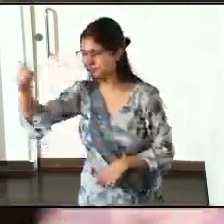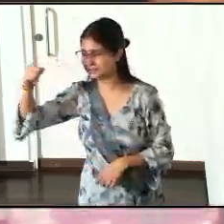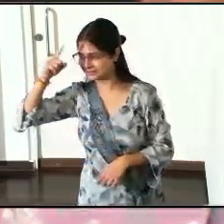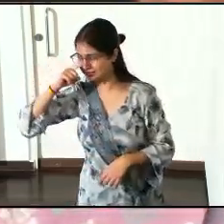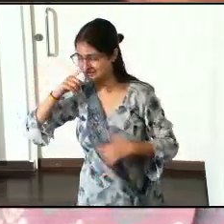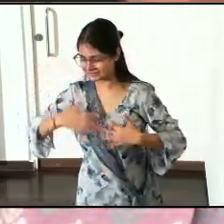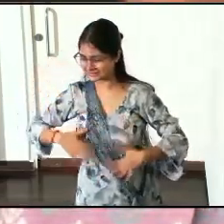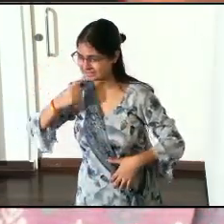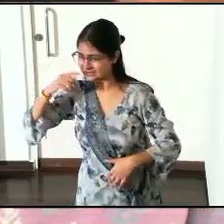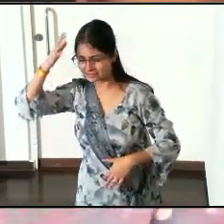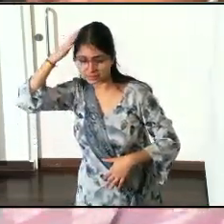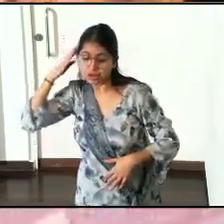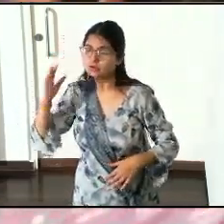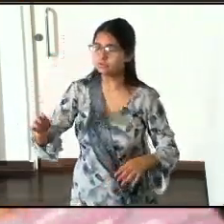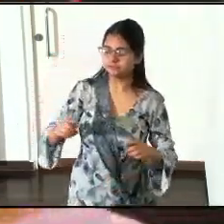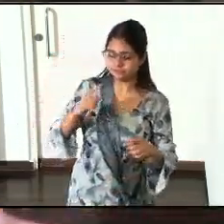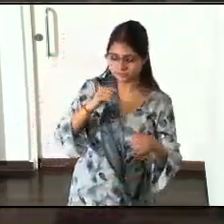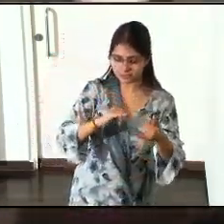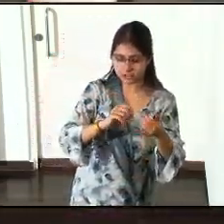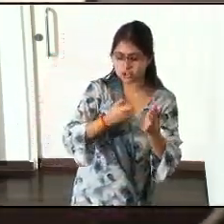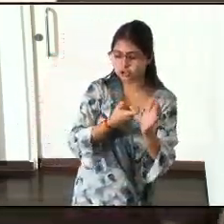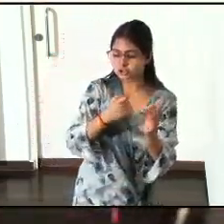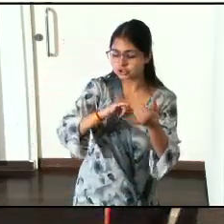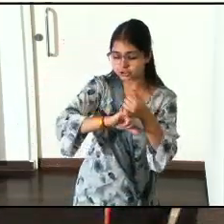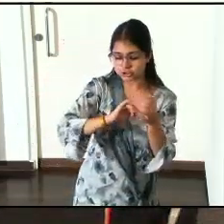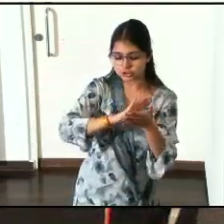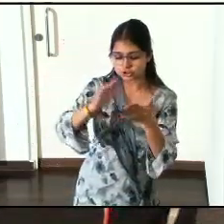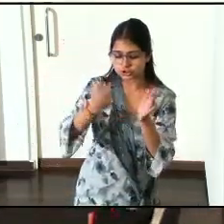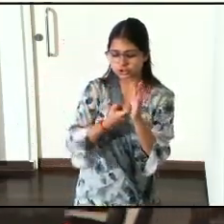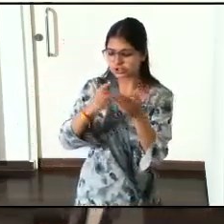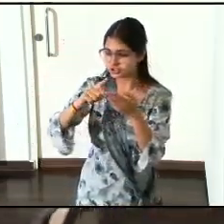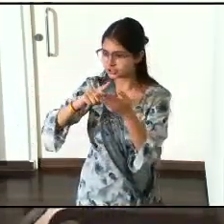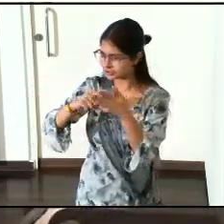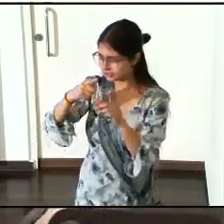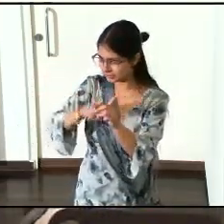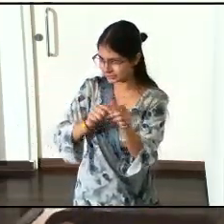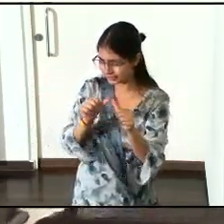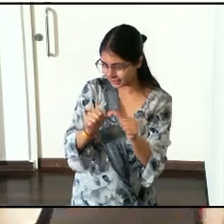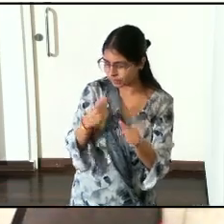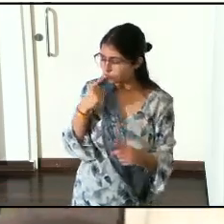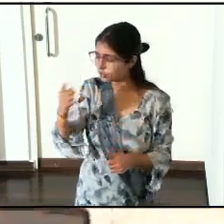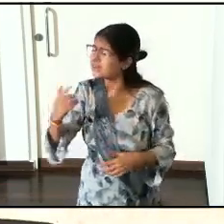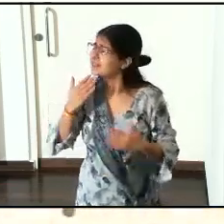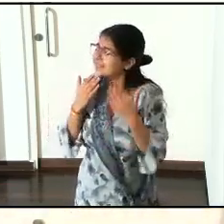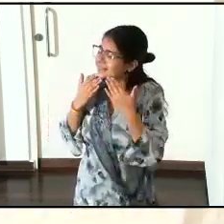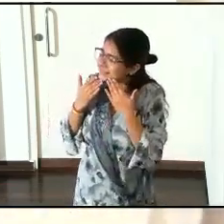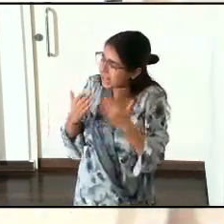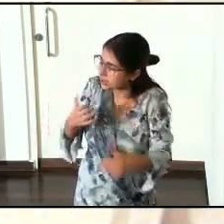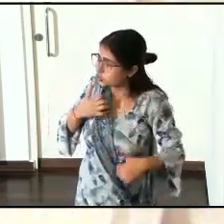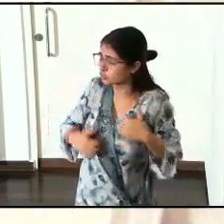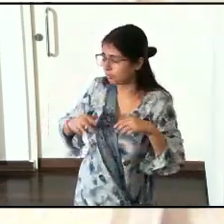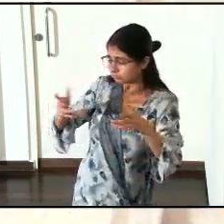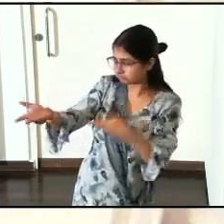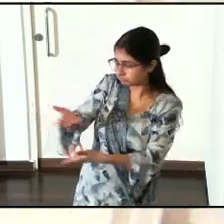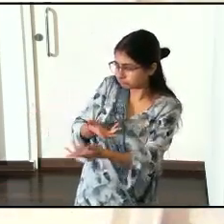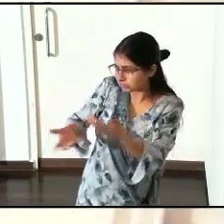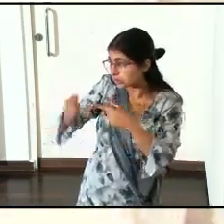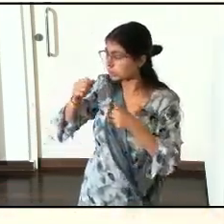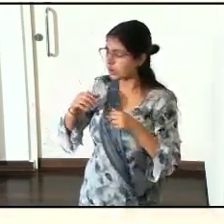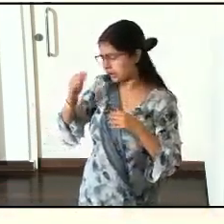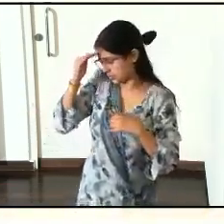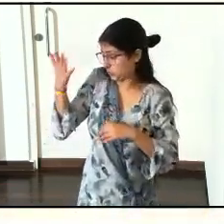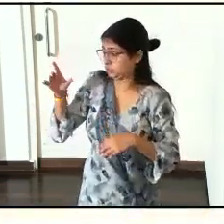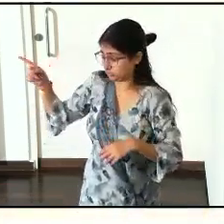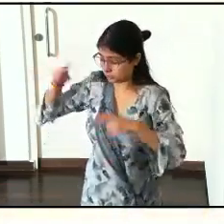Thank you so much for the interesting talk. I don't know whether you came across this in your research, but we saw the aspect